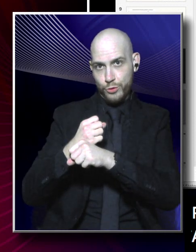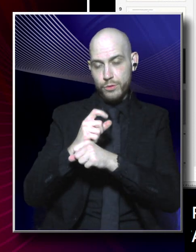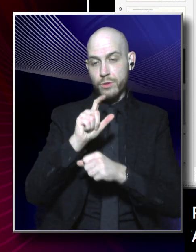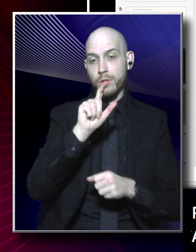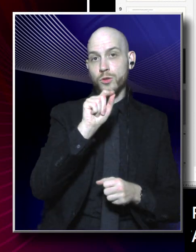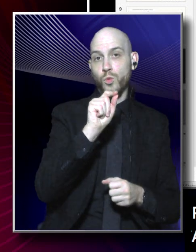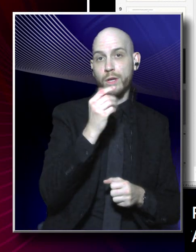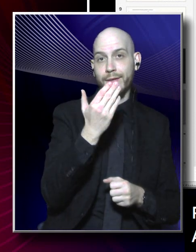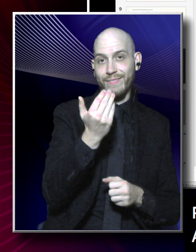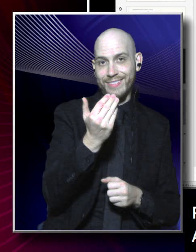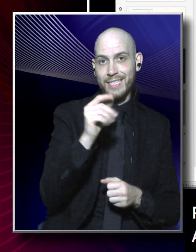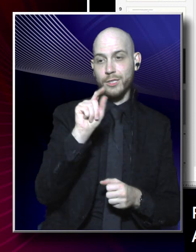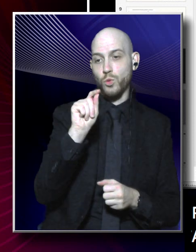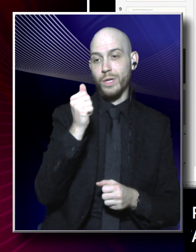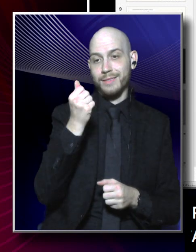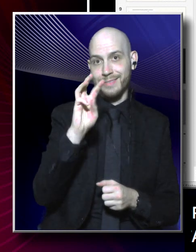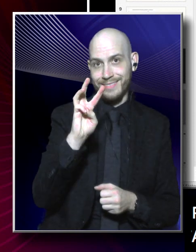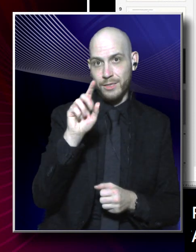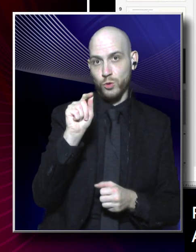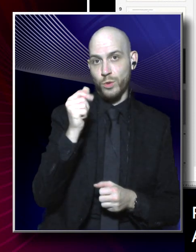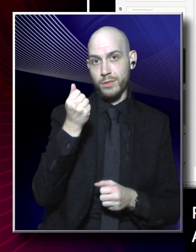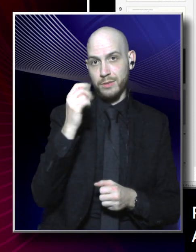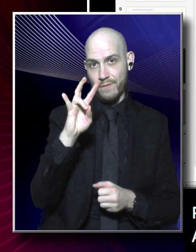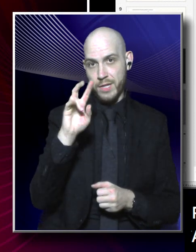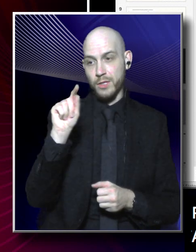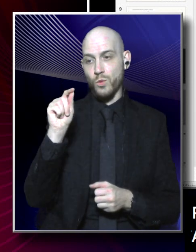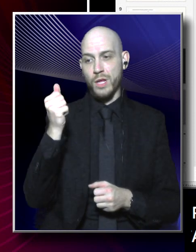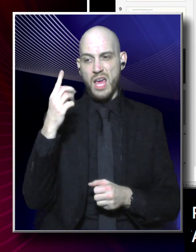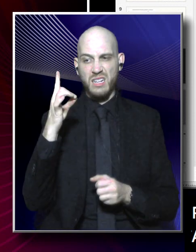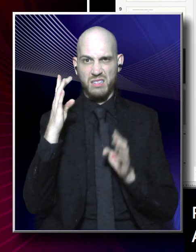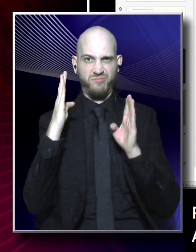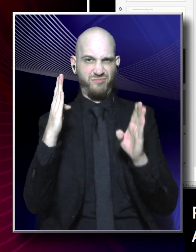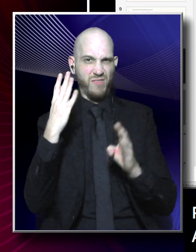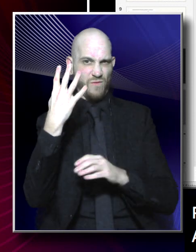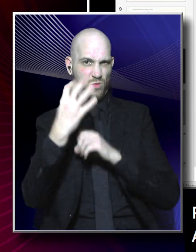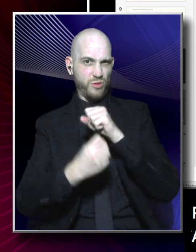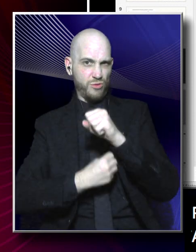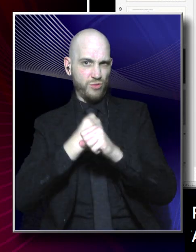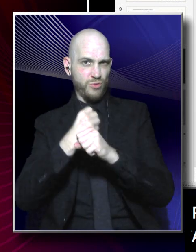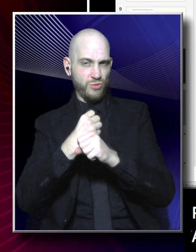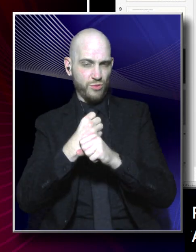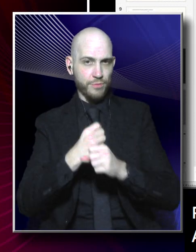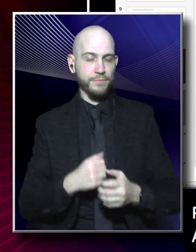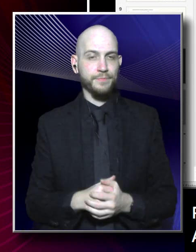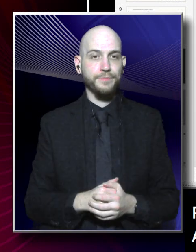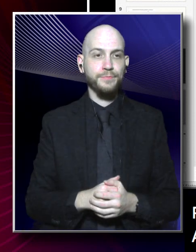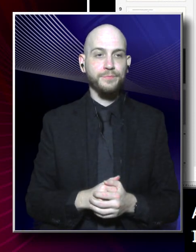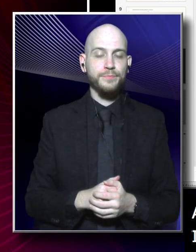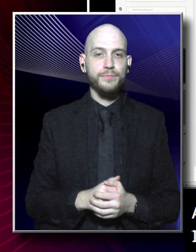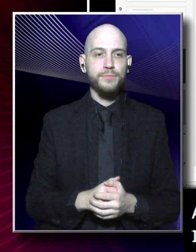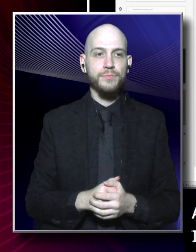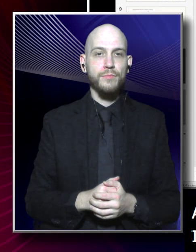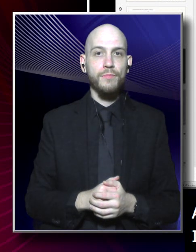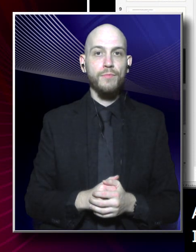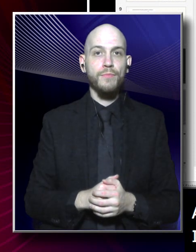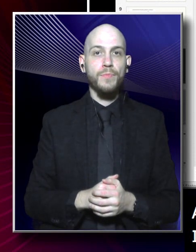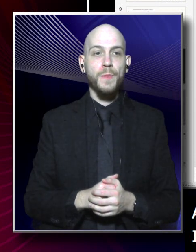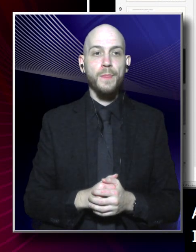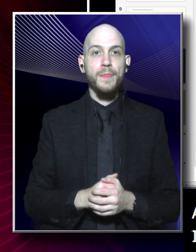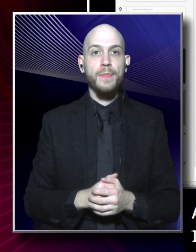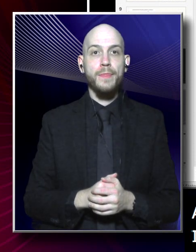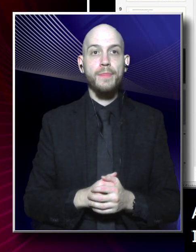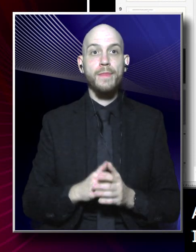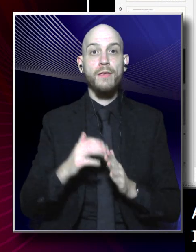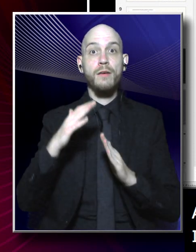2015, 16, 17, and 18. In the bottom corner of this, or in the